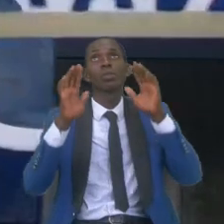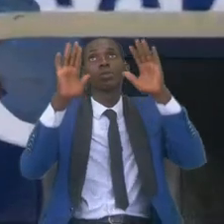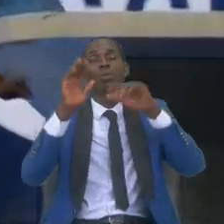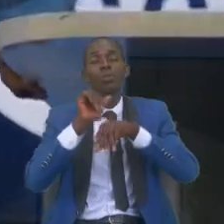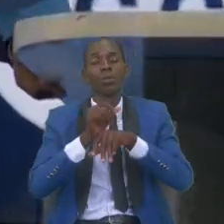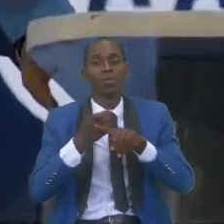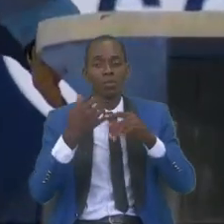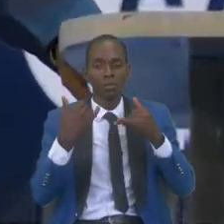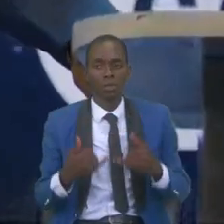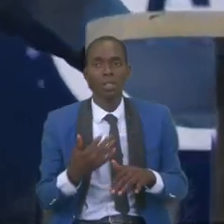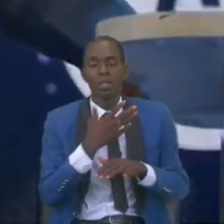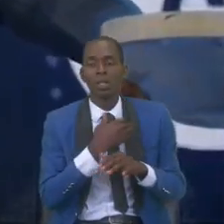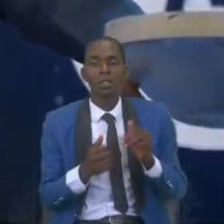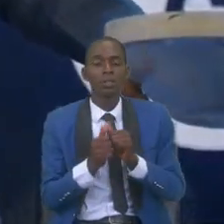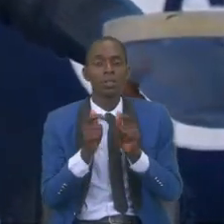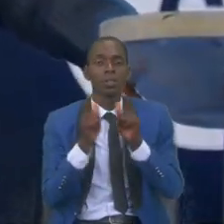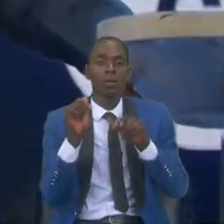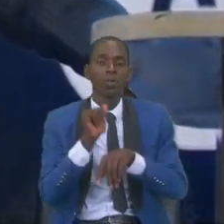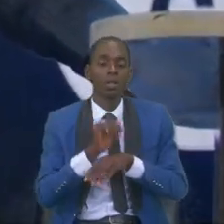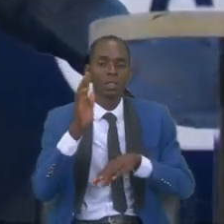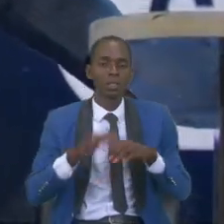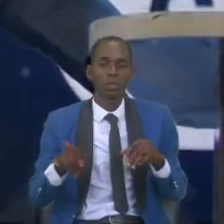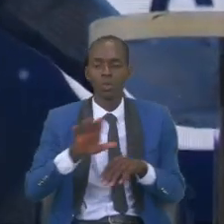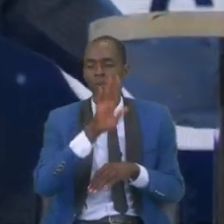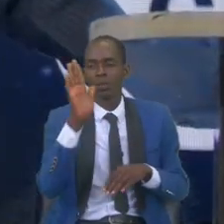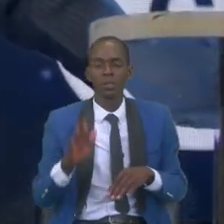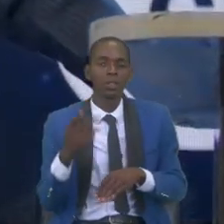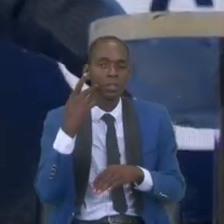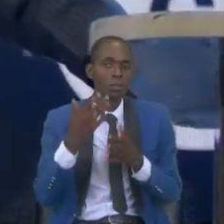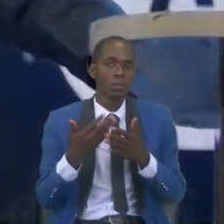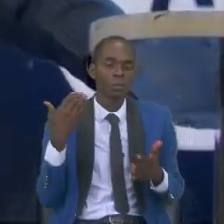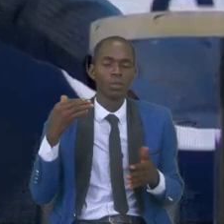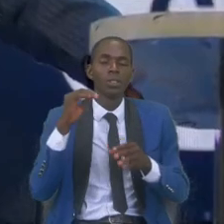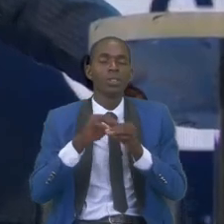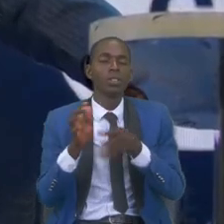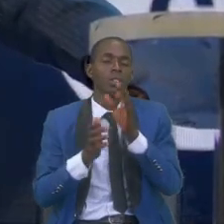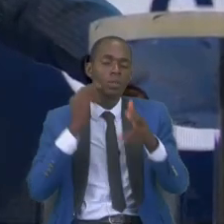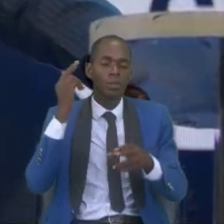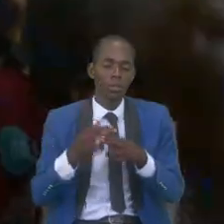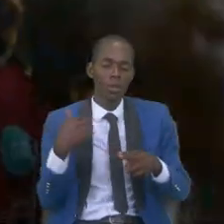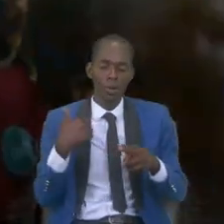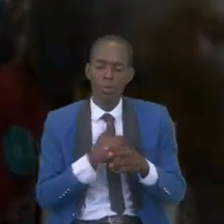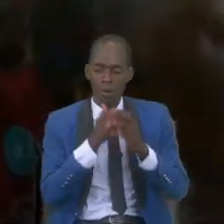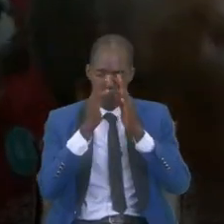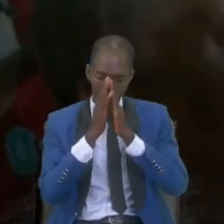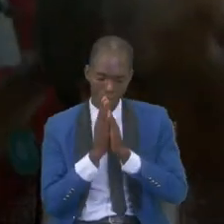greater works than you have ever seen before, in Jesus' name we pray.